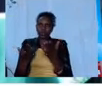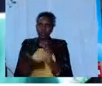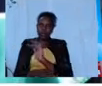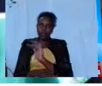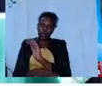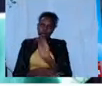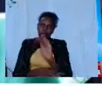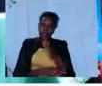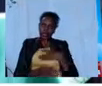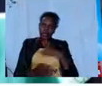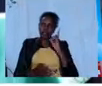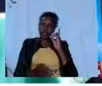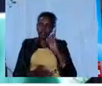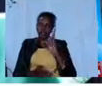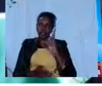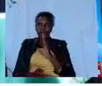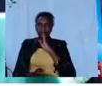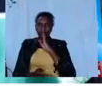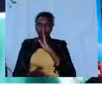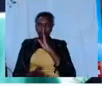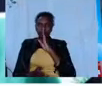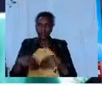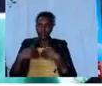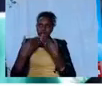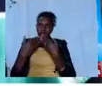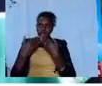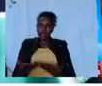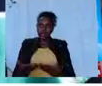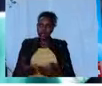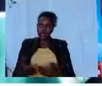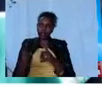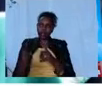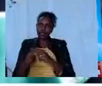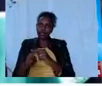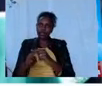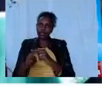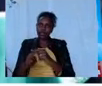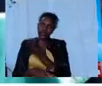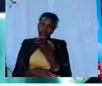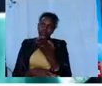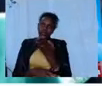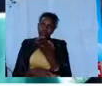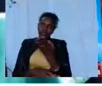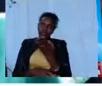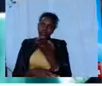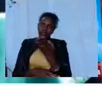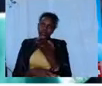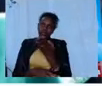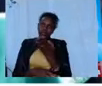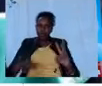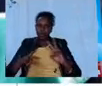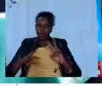hallelujah. Ask and it shall be given unto you.